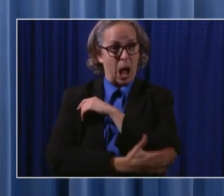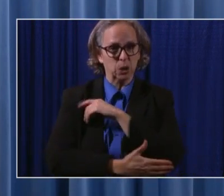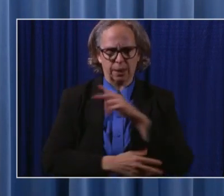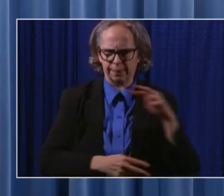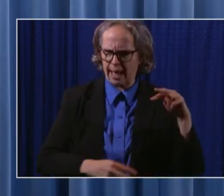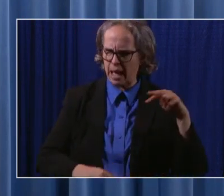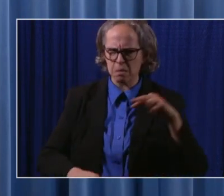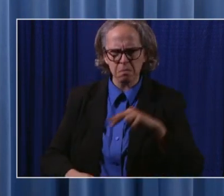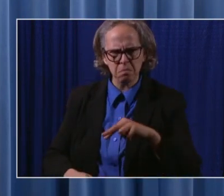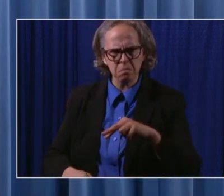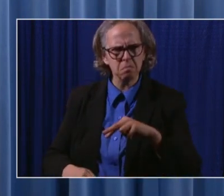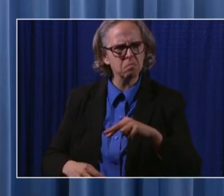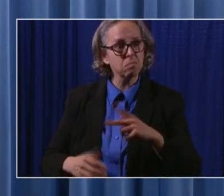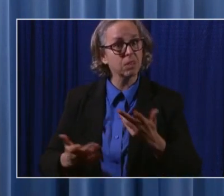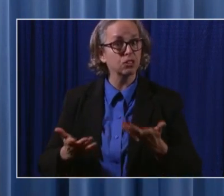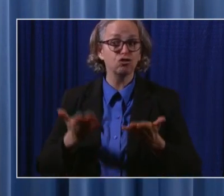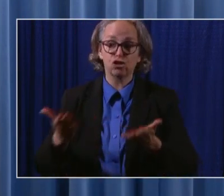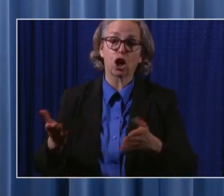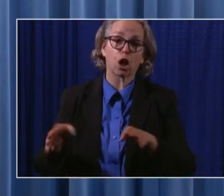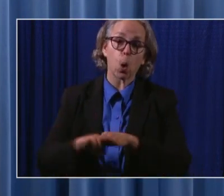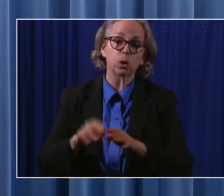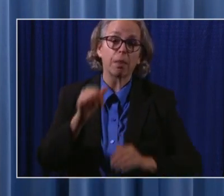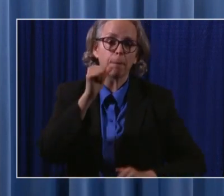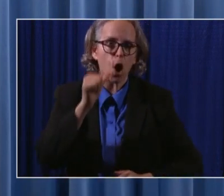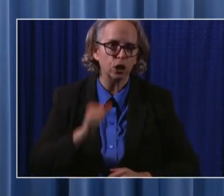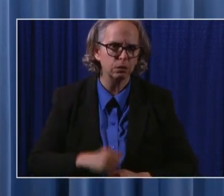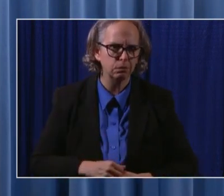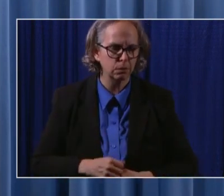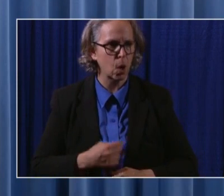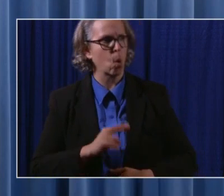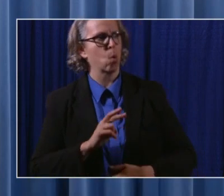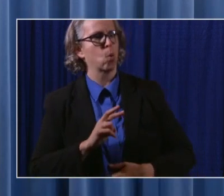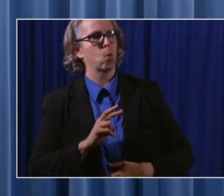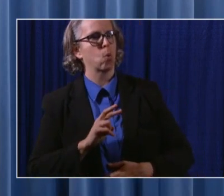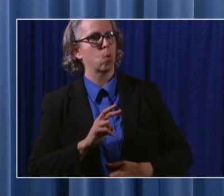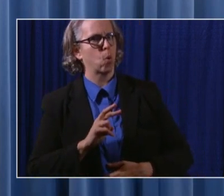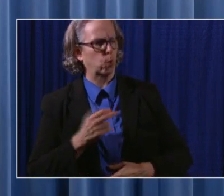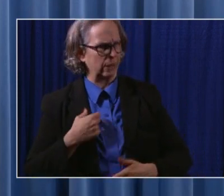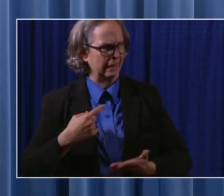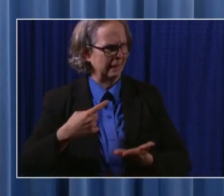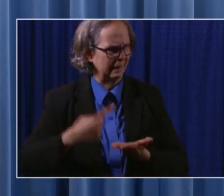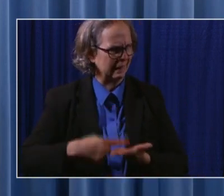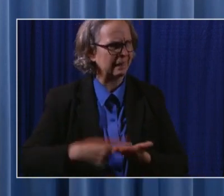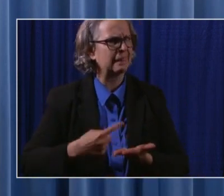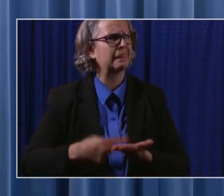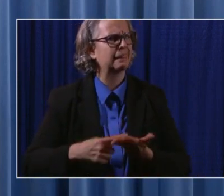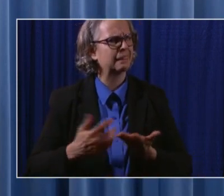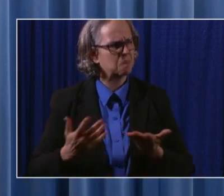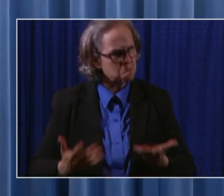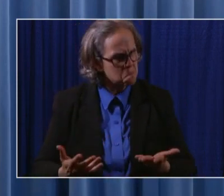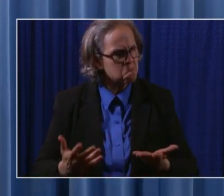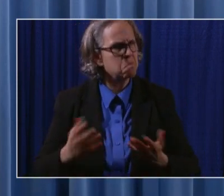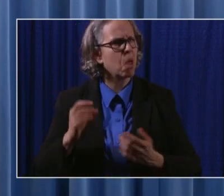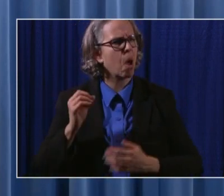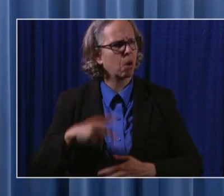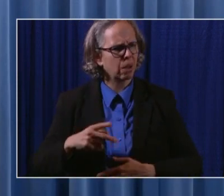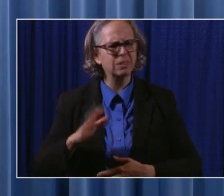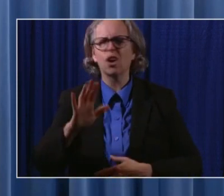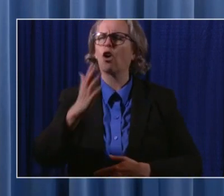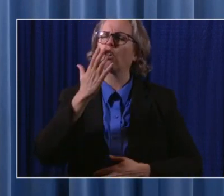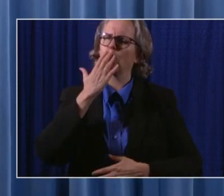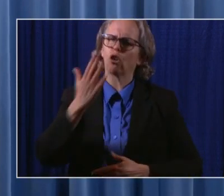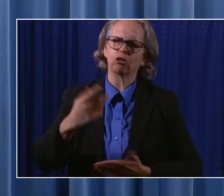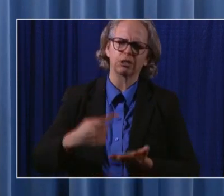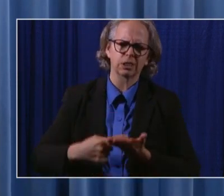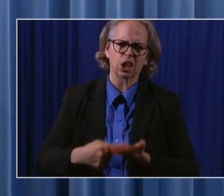down. And you know, we talked about that. So, but there was a good discussion, very